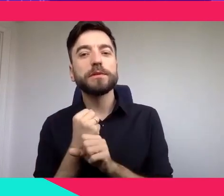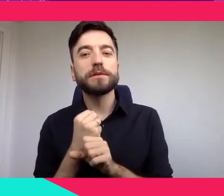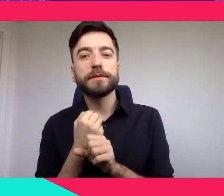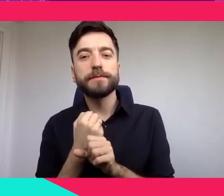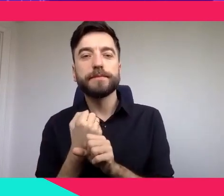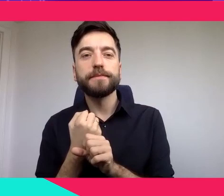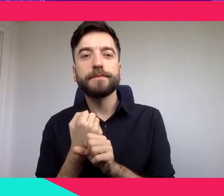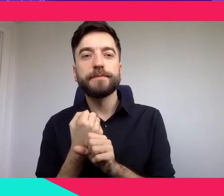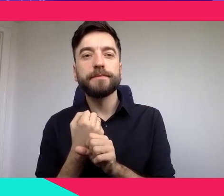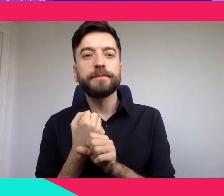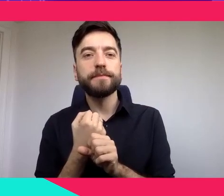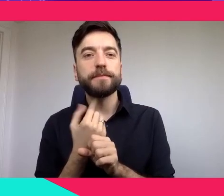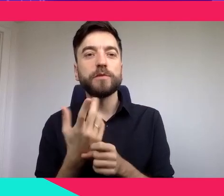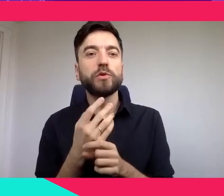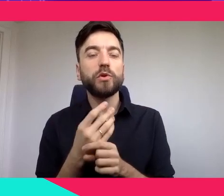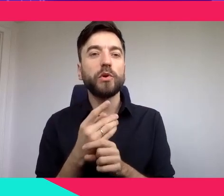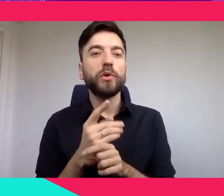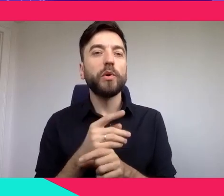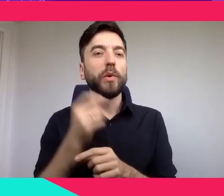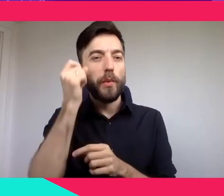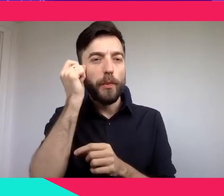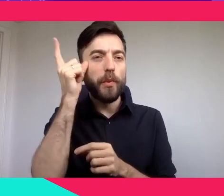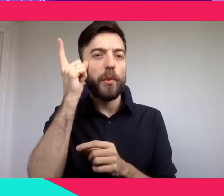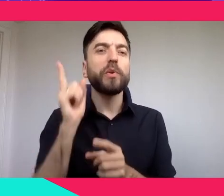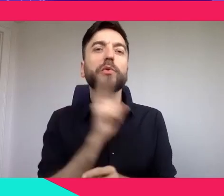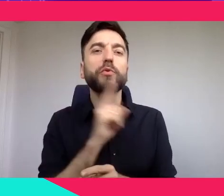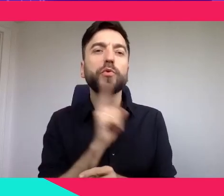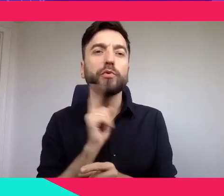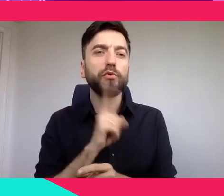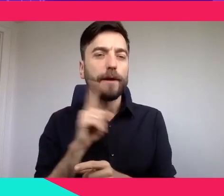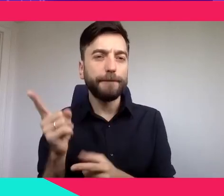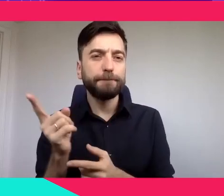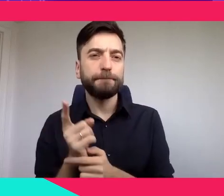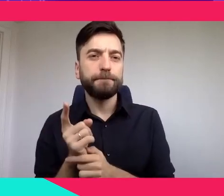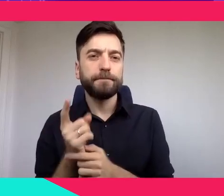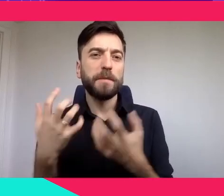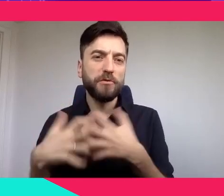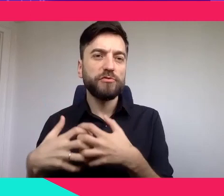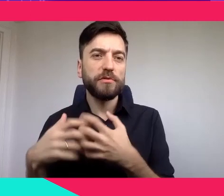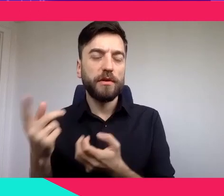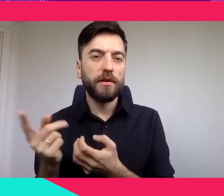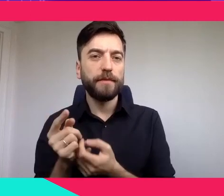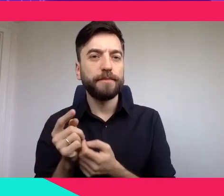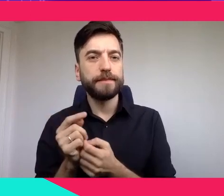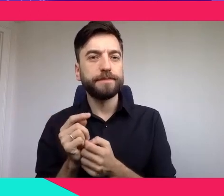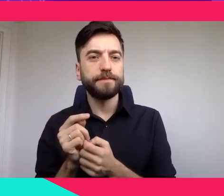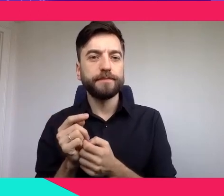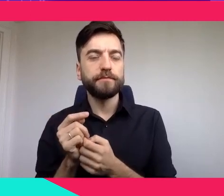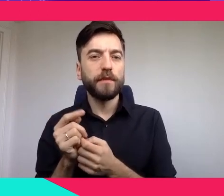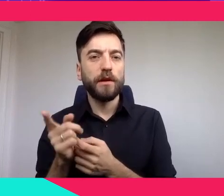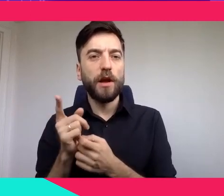artificial intelligence, in fact, to add keyword tagging to our collection.